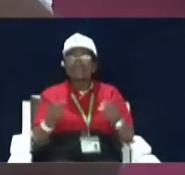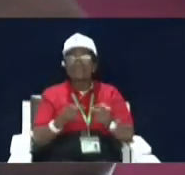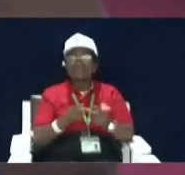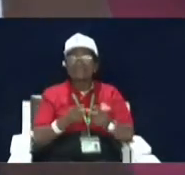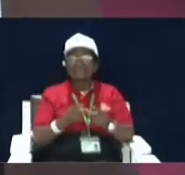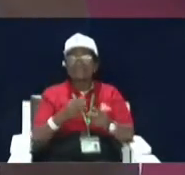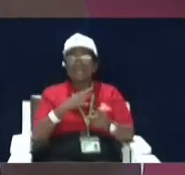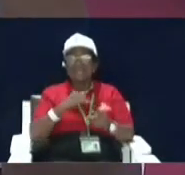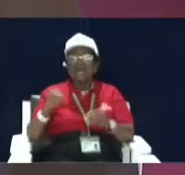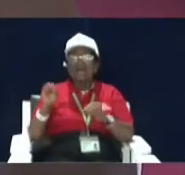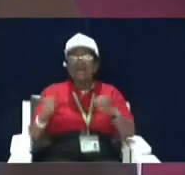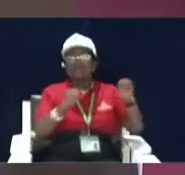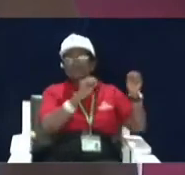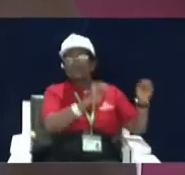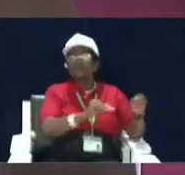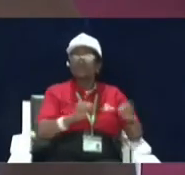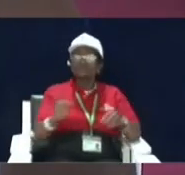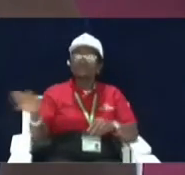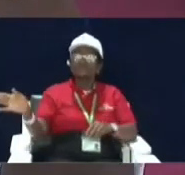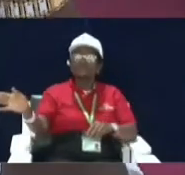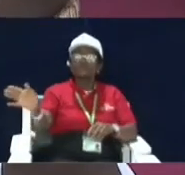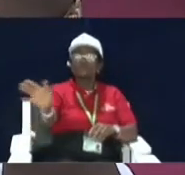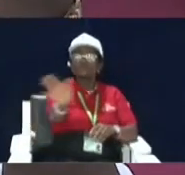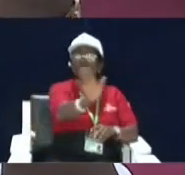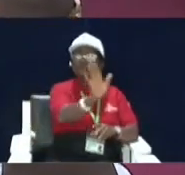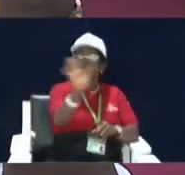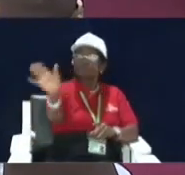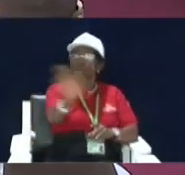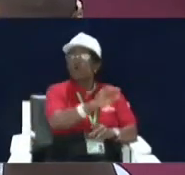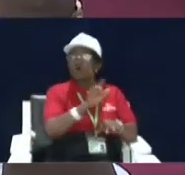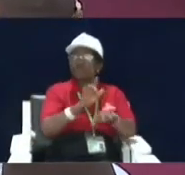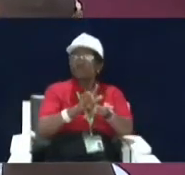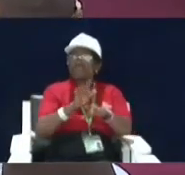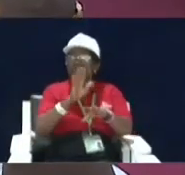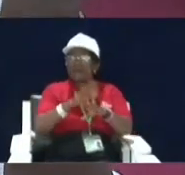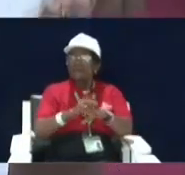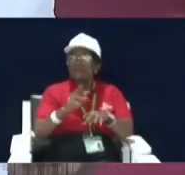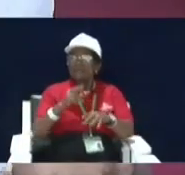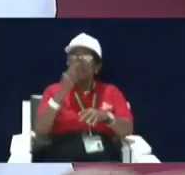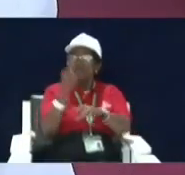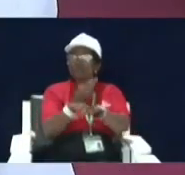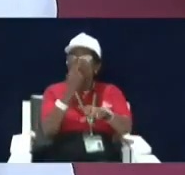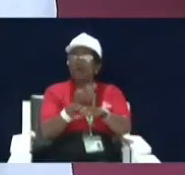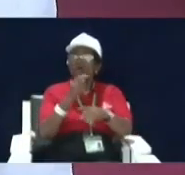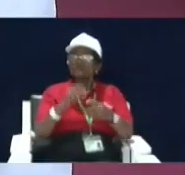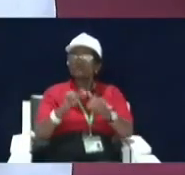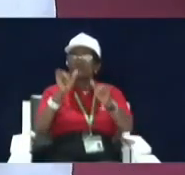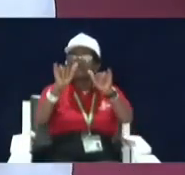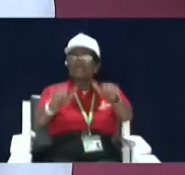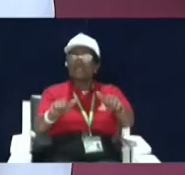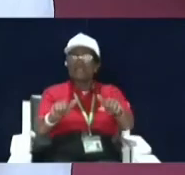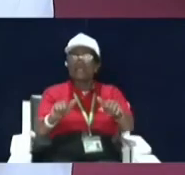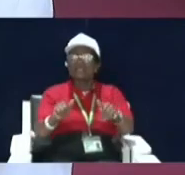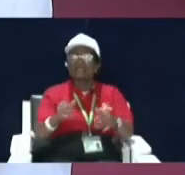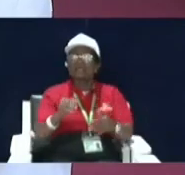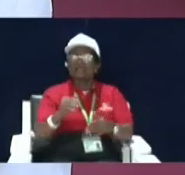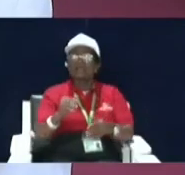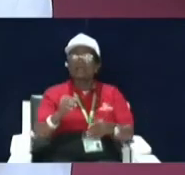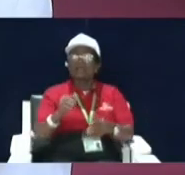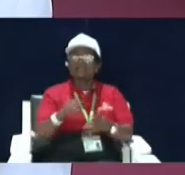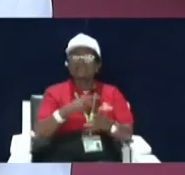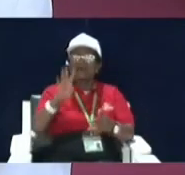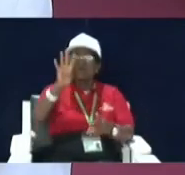and put your feet on the rock to stay. Psalm 40 from verse 1 to